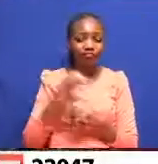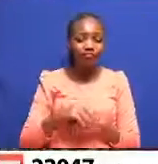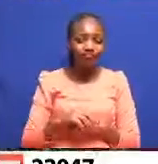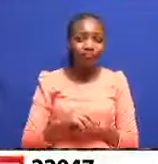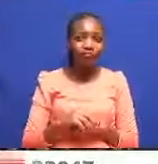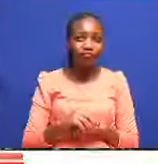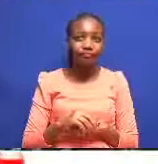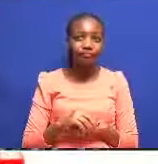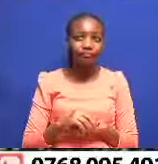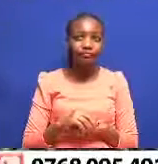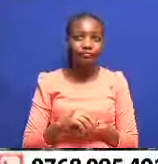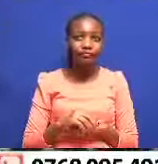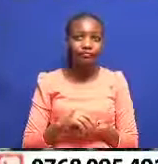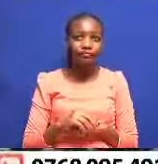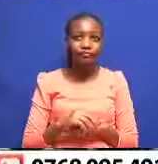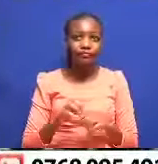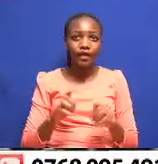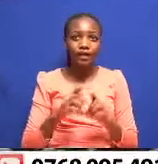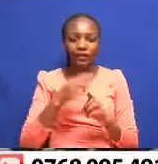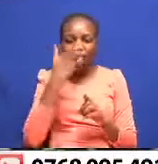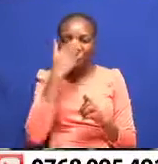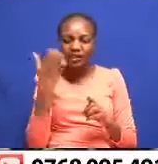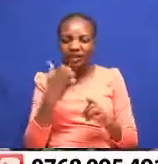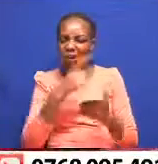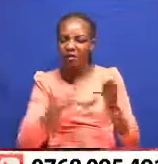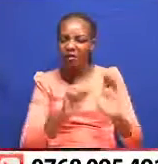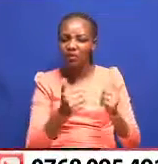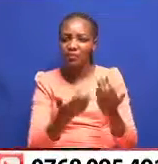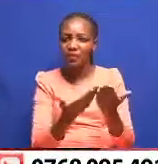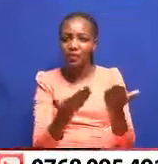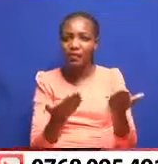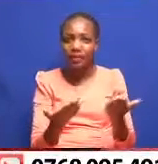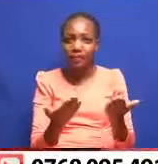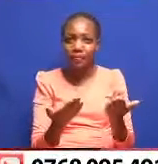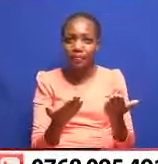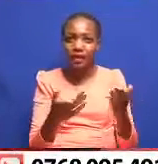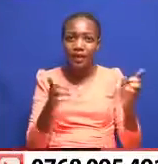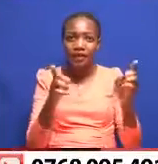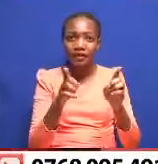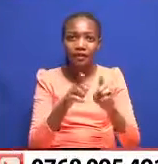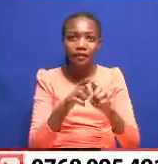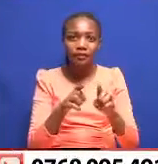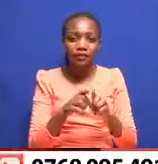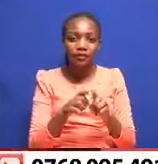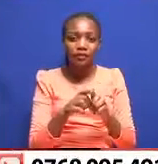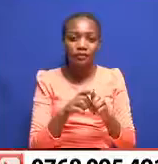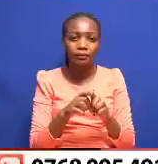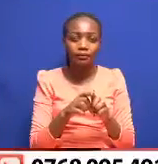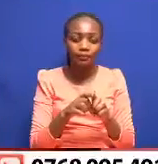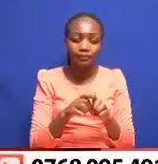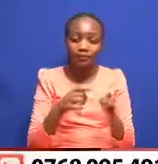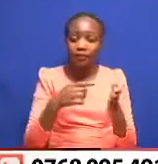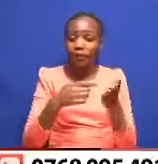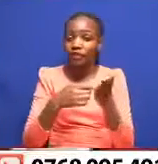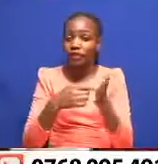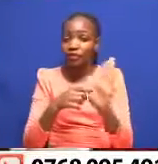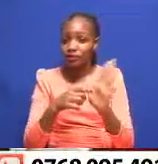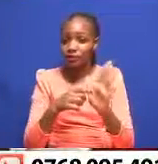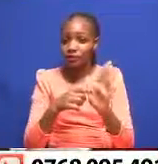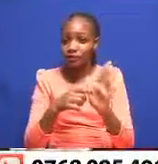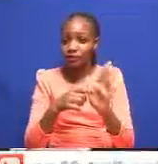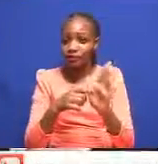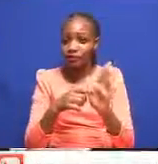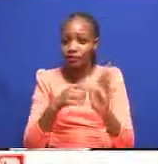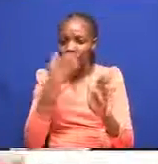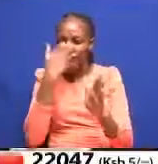thoughts perhaps lost in the online poker game she was playing. This amid Waiguru's goose already cooking before the 11-member